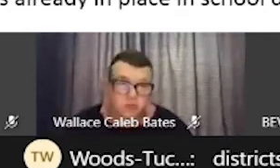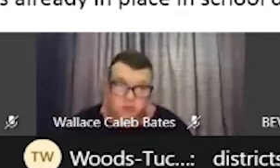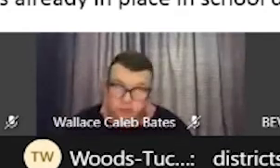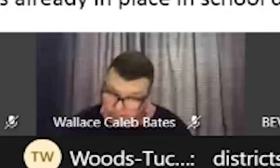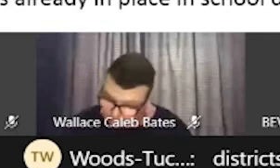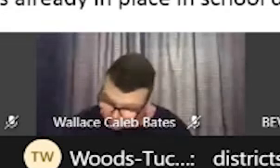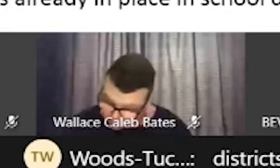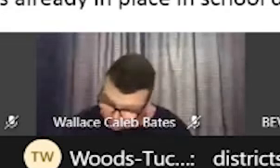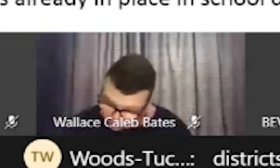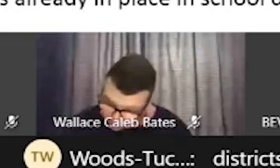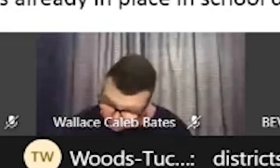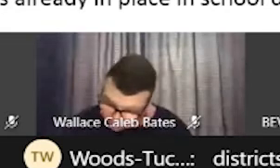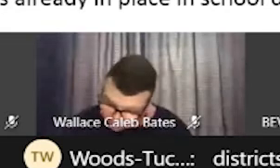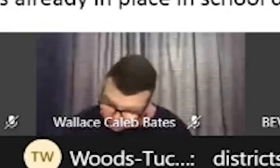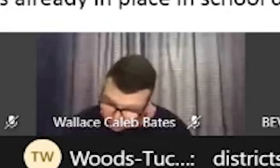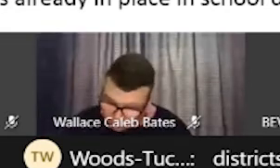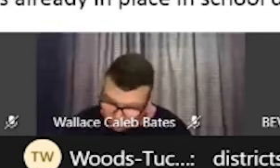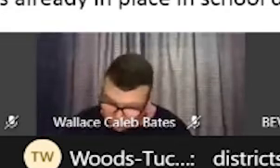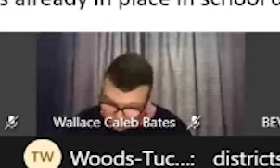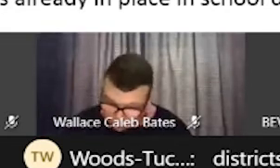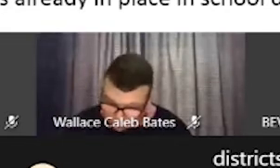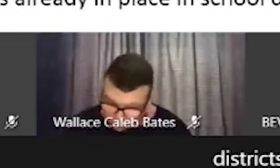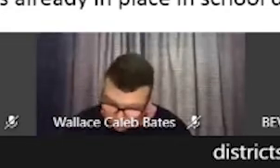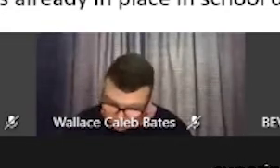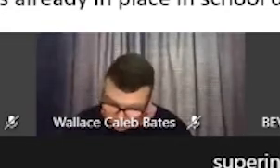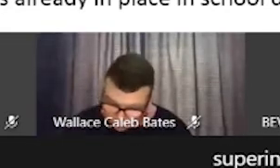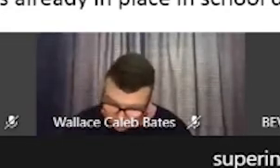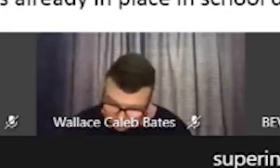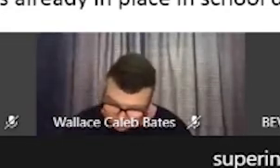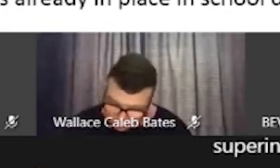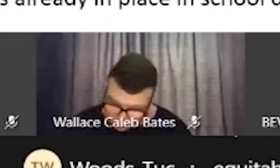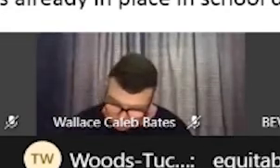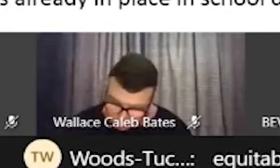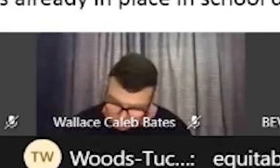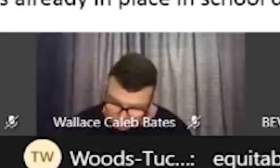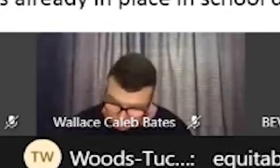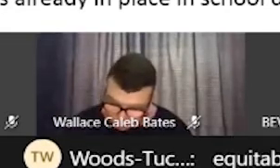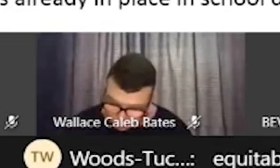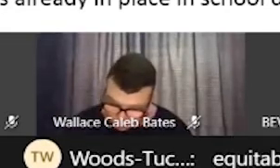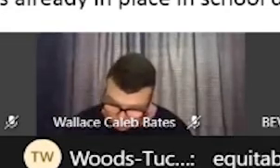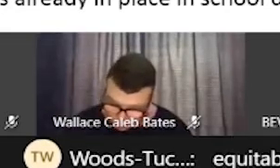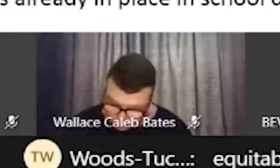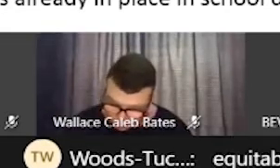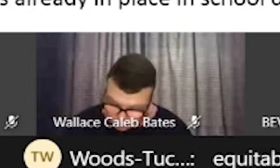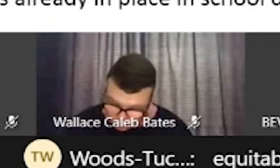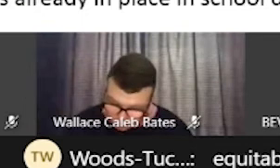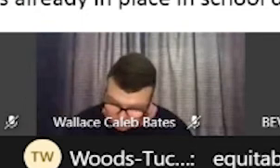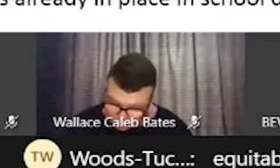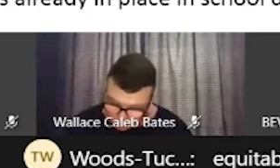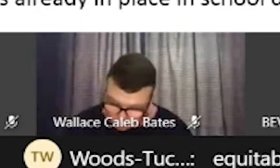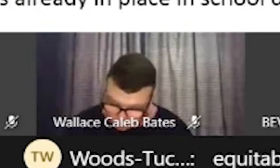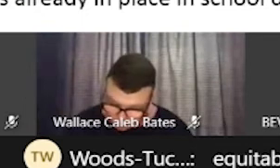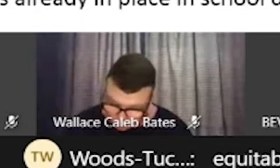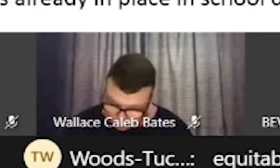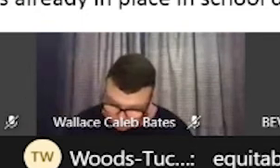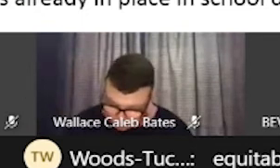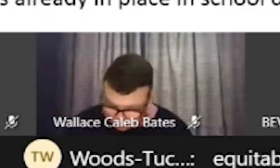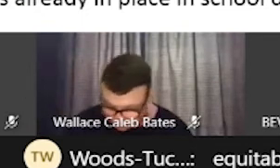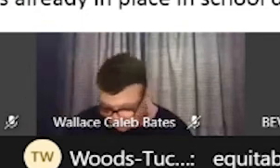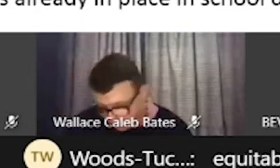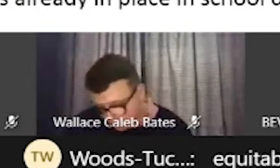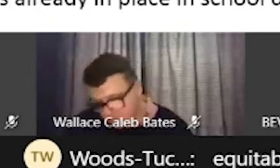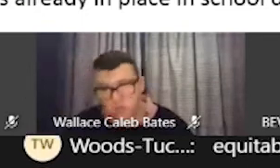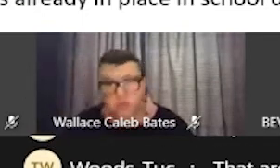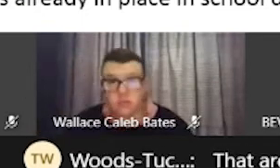about equitable practices that are happening in their districts, equitable practices that are